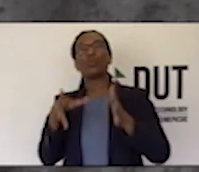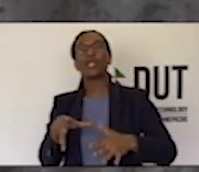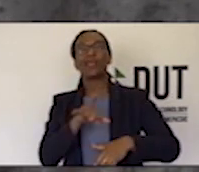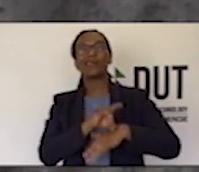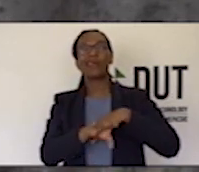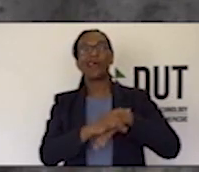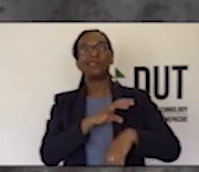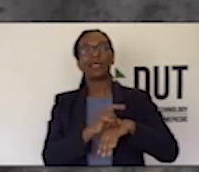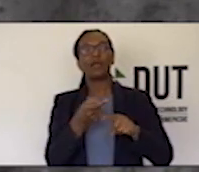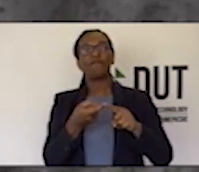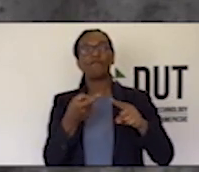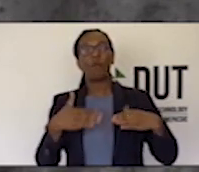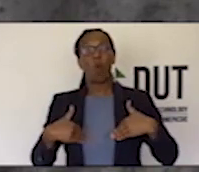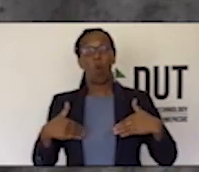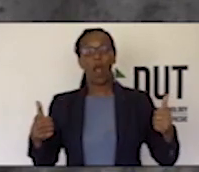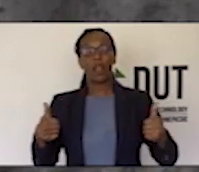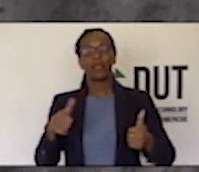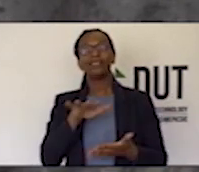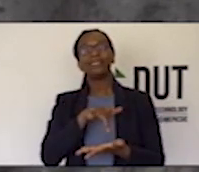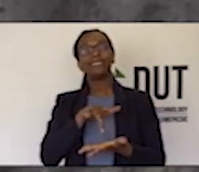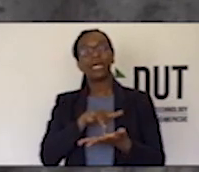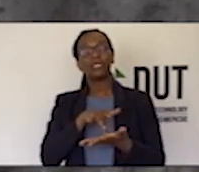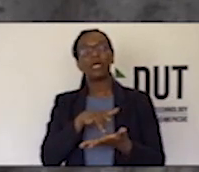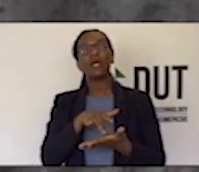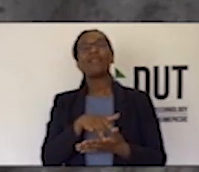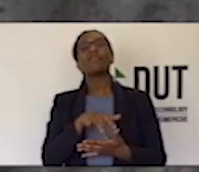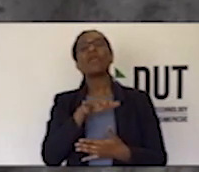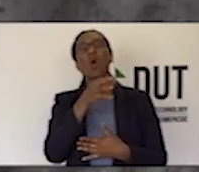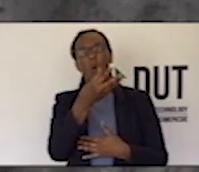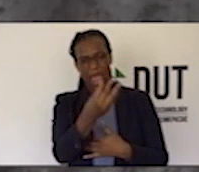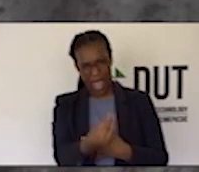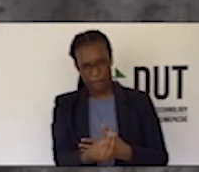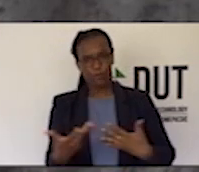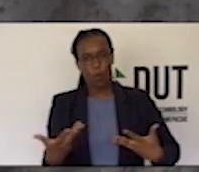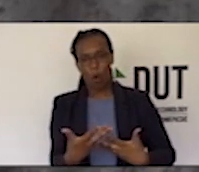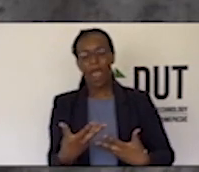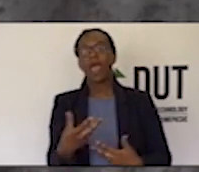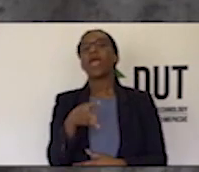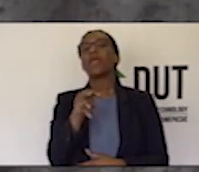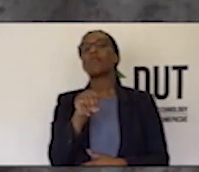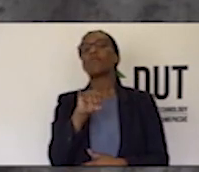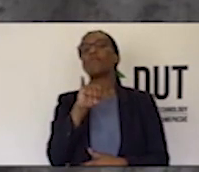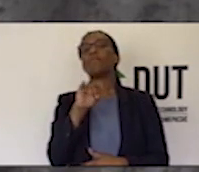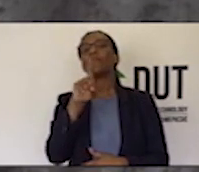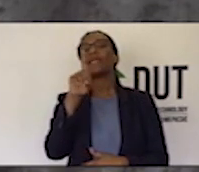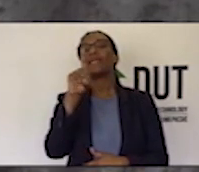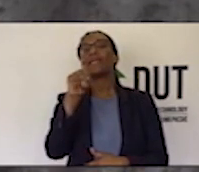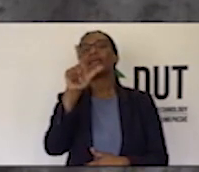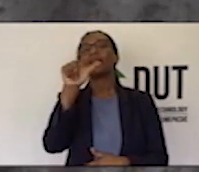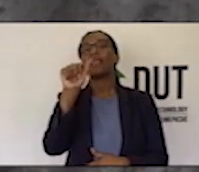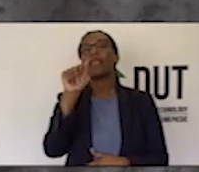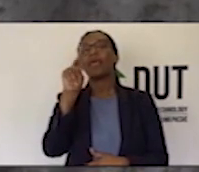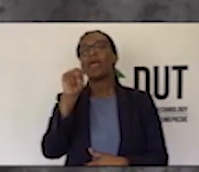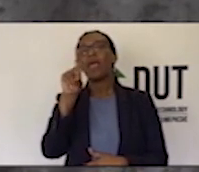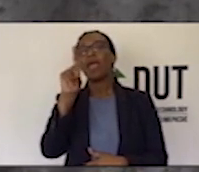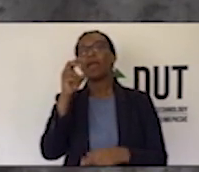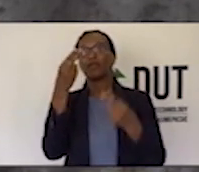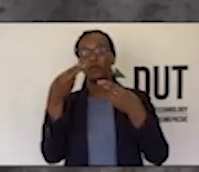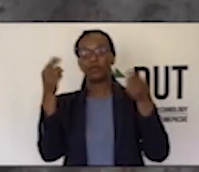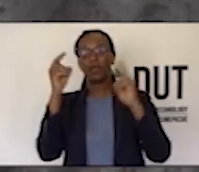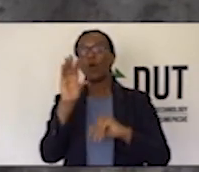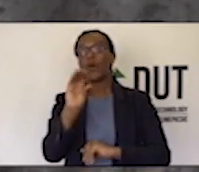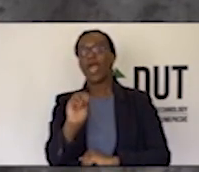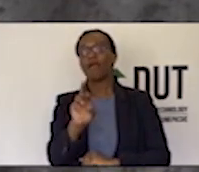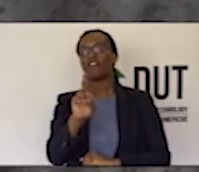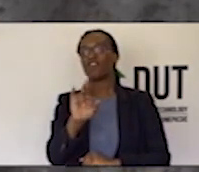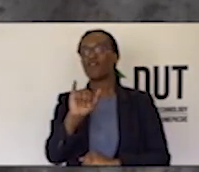the wellness center, are also available in our Midlands campuses. We have at the